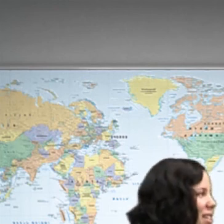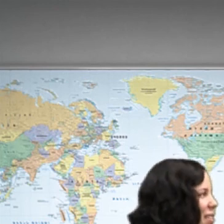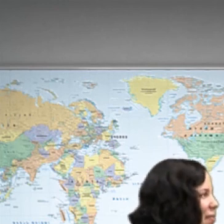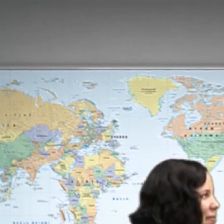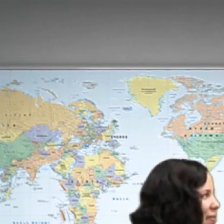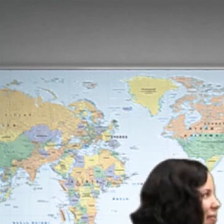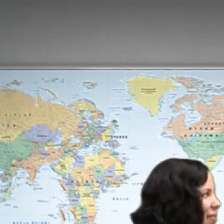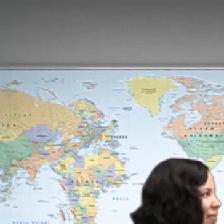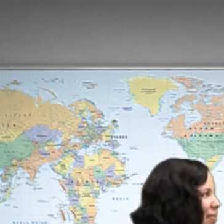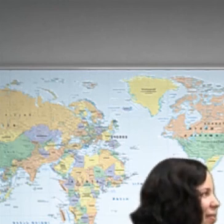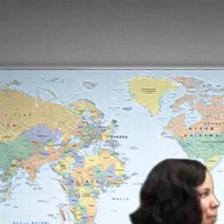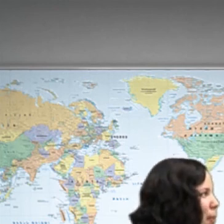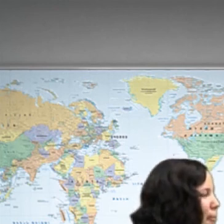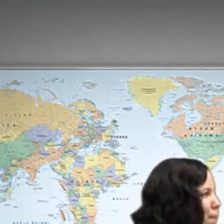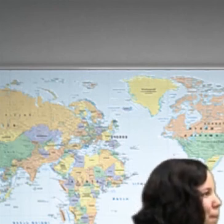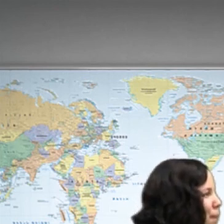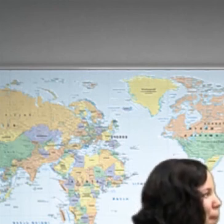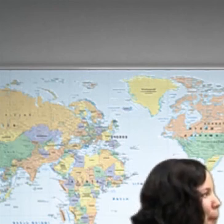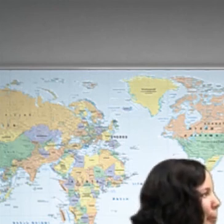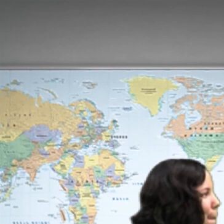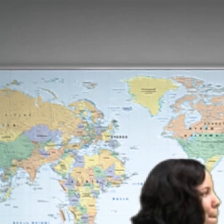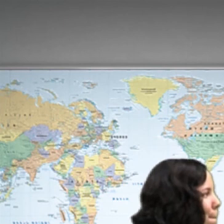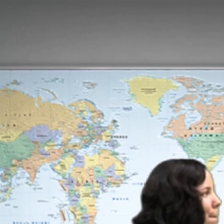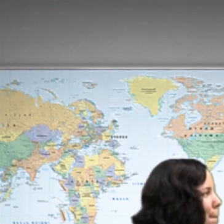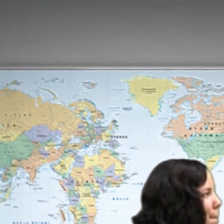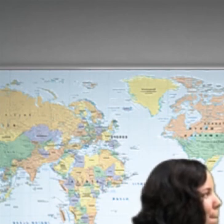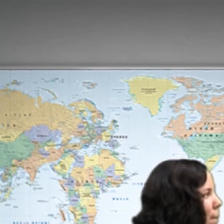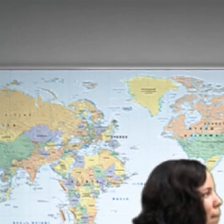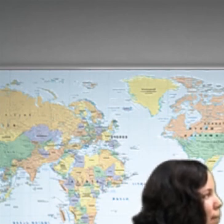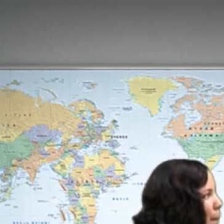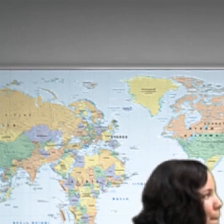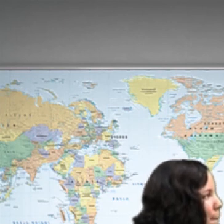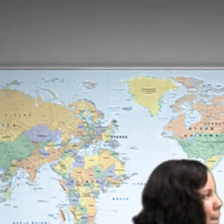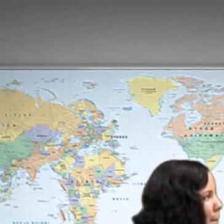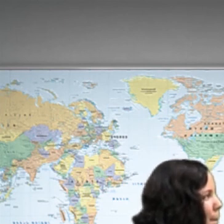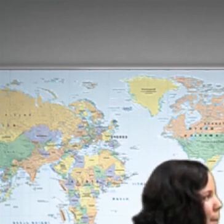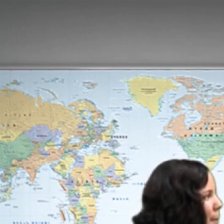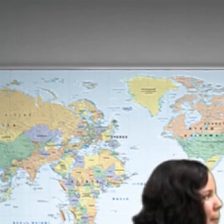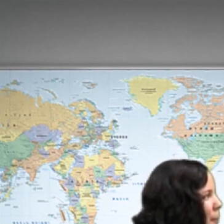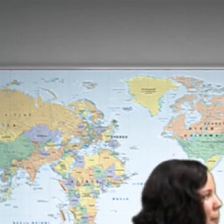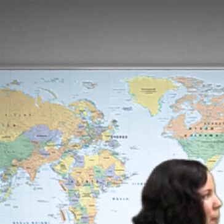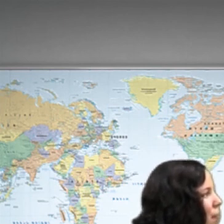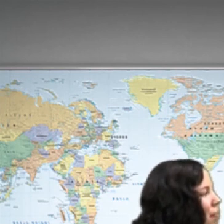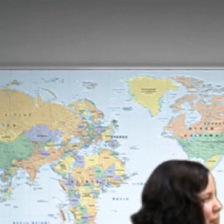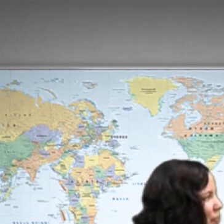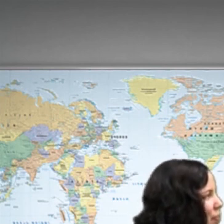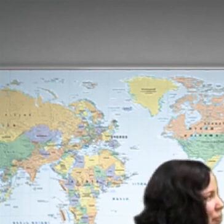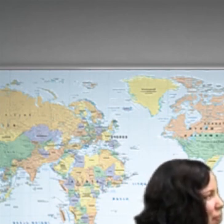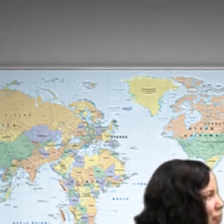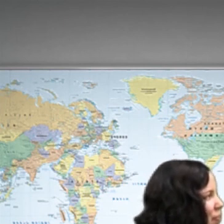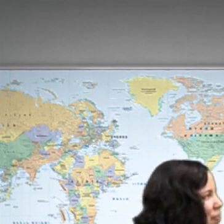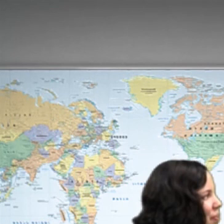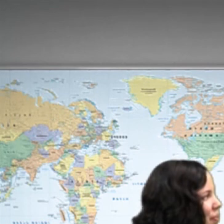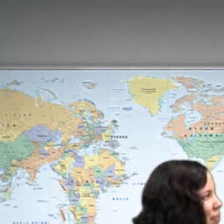NMH? Okay, we have been preparing lessons for the nation.